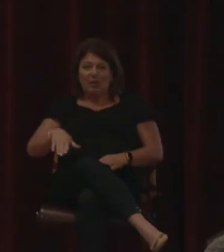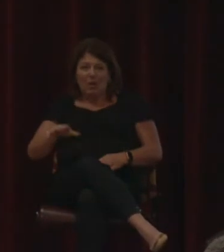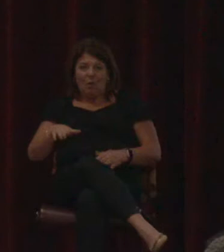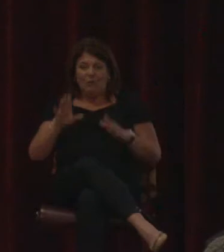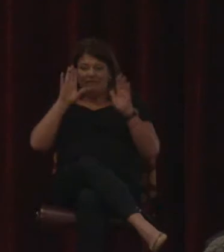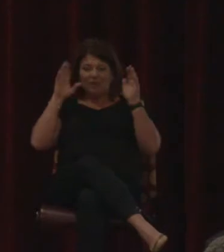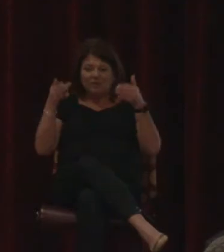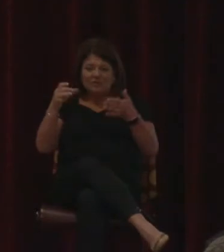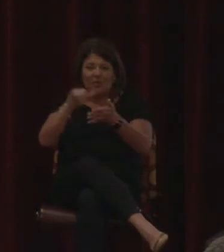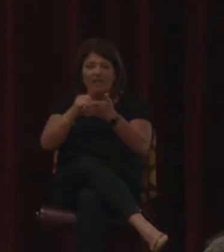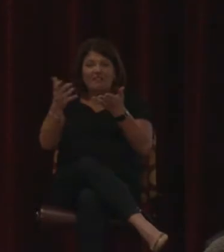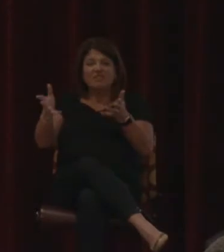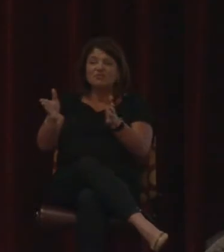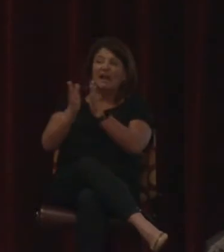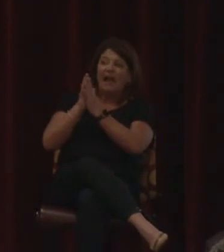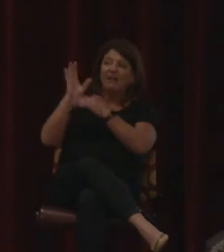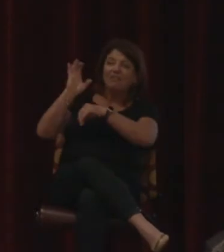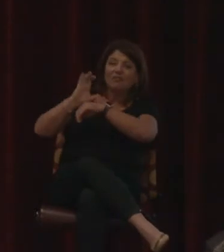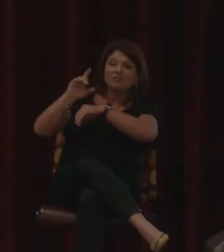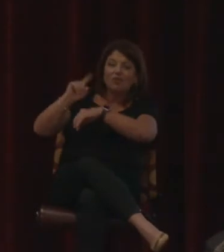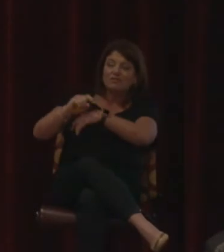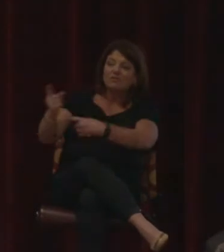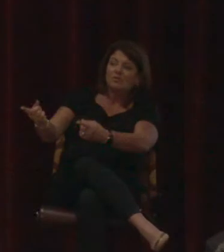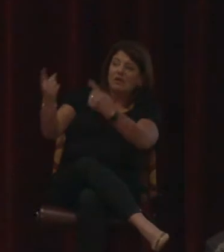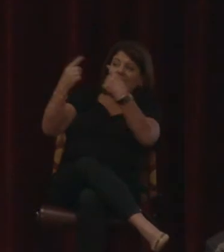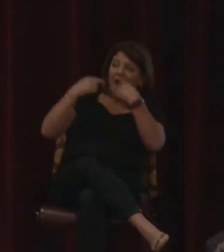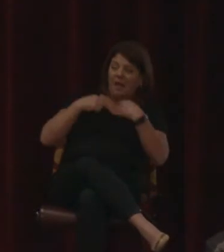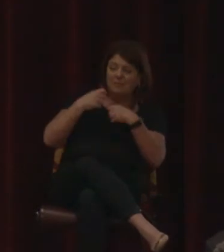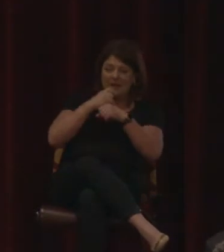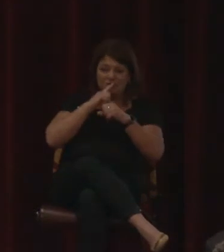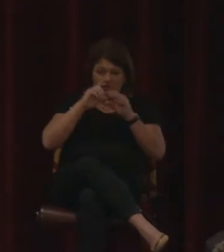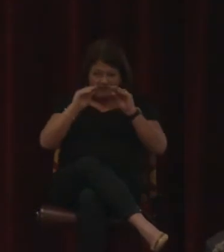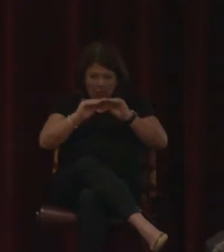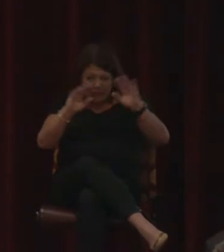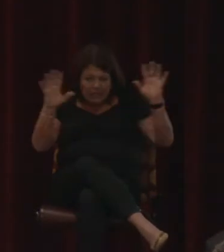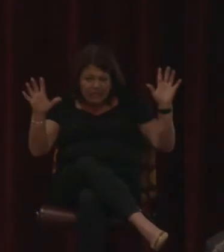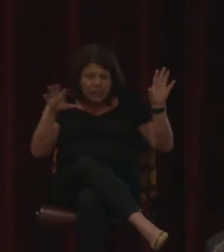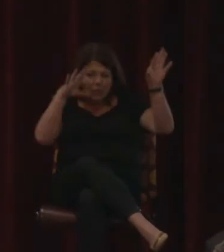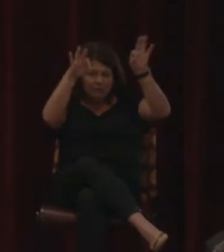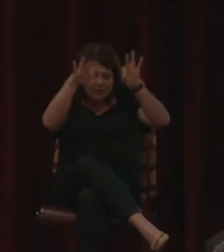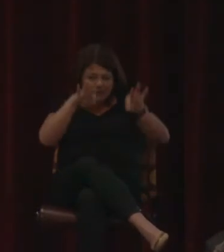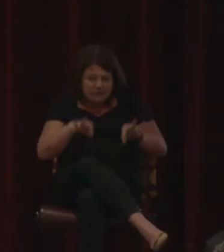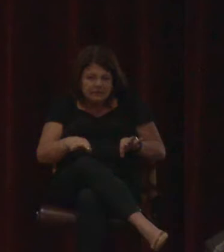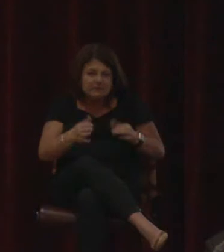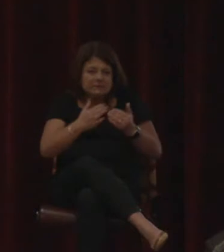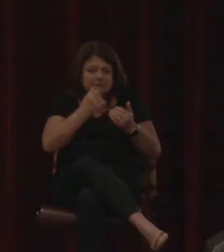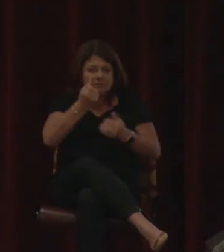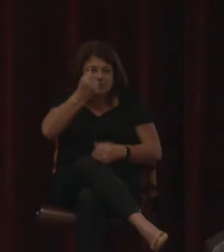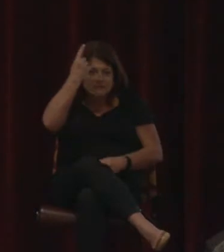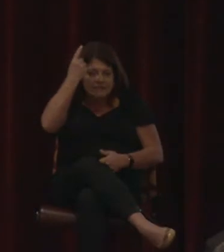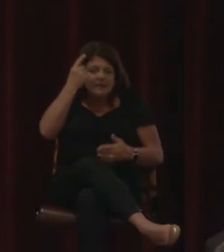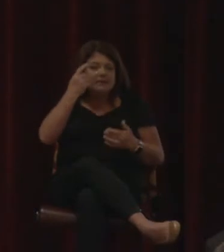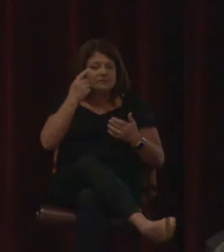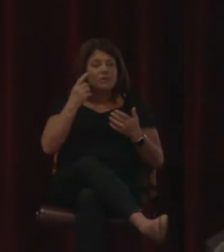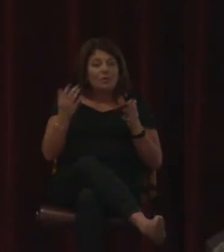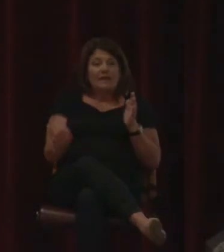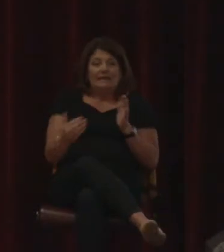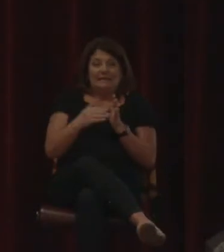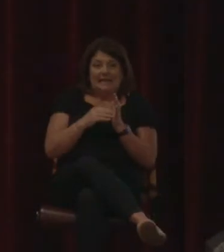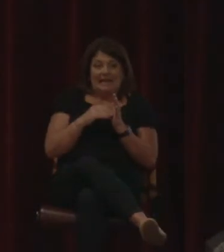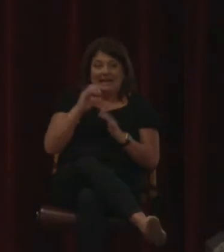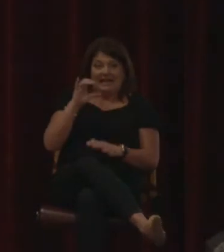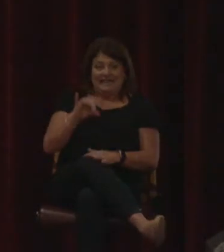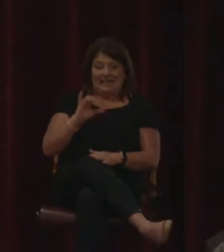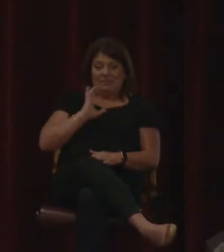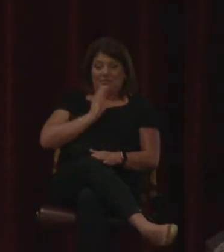actually had consultants to make sure we make it very plain. Okay. Very plain and easy to understand. So again, that is